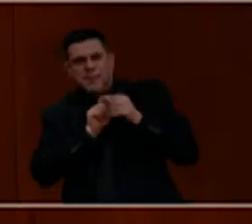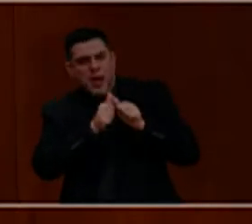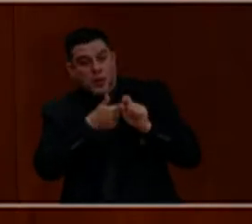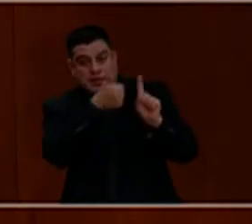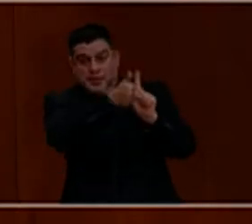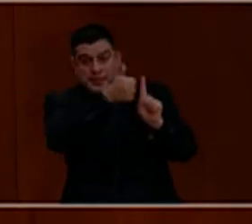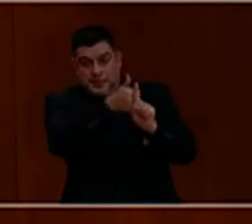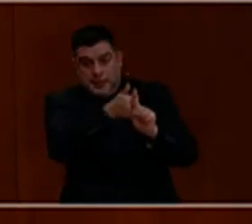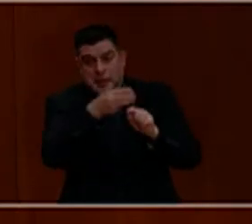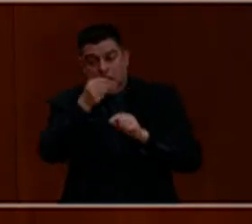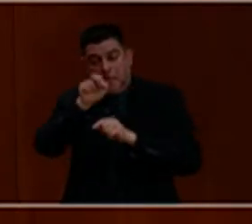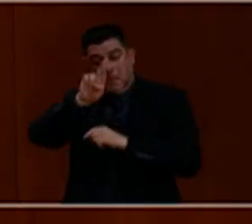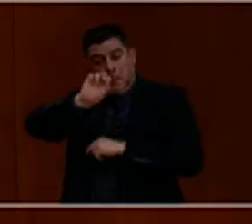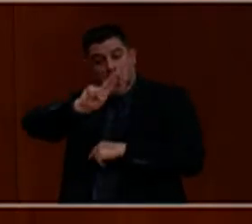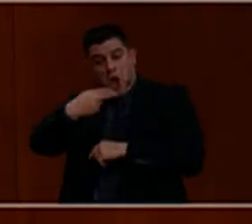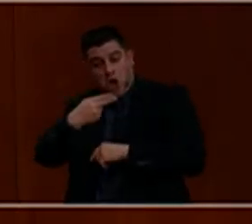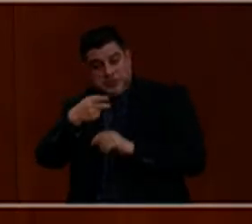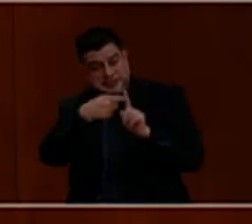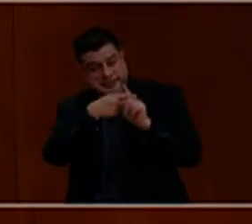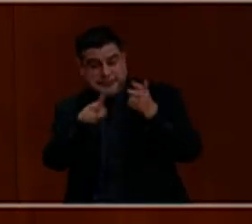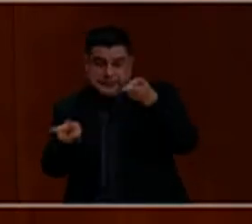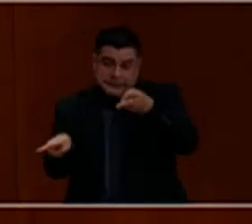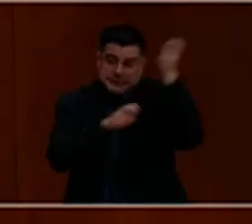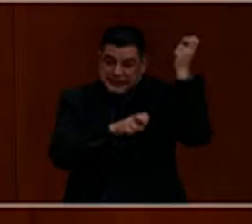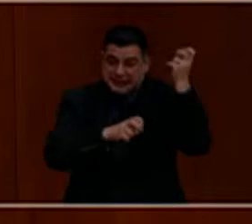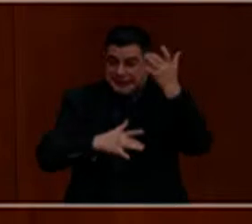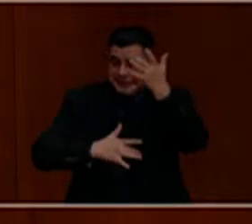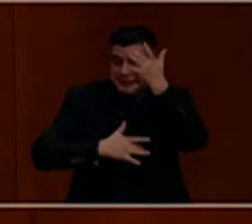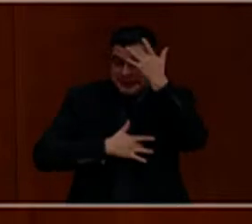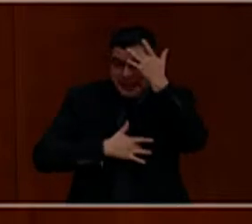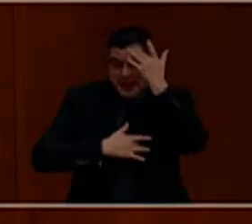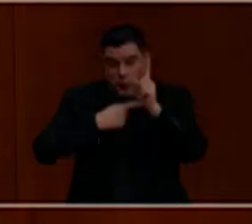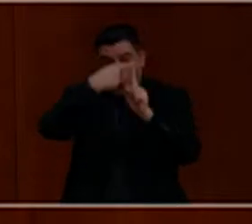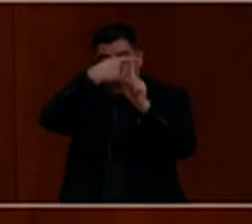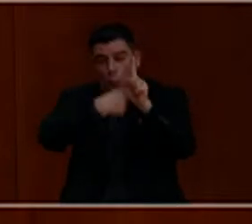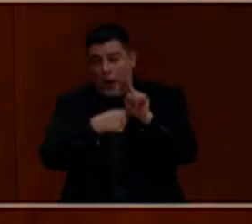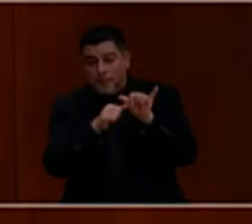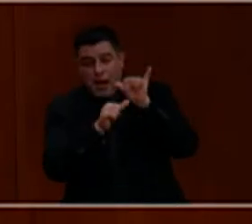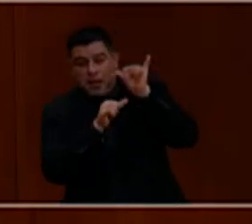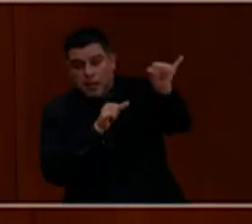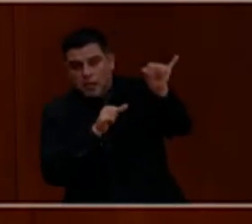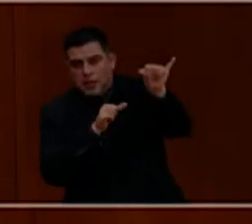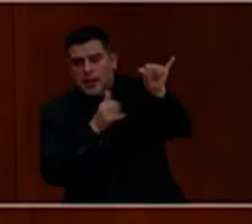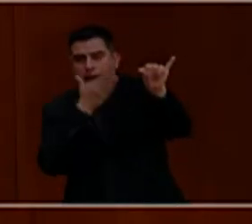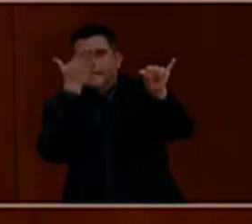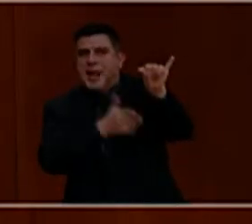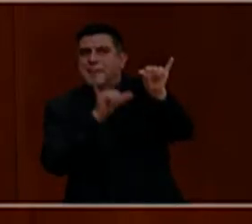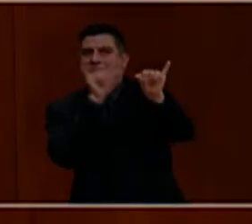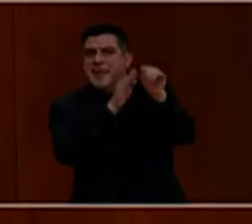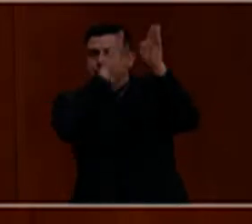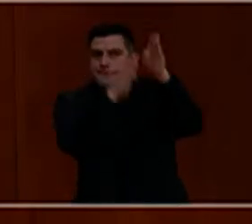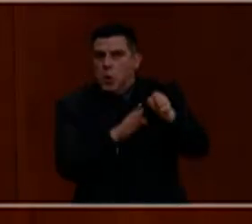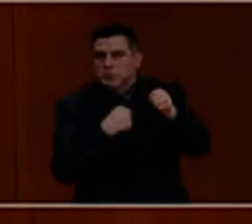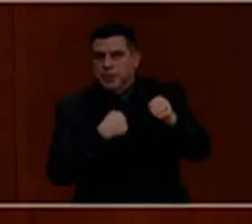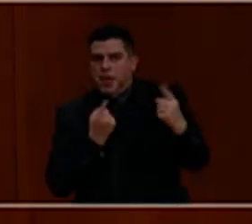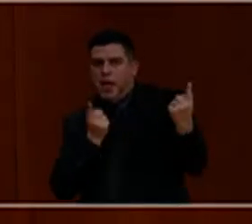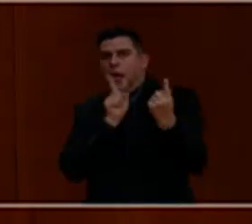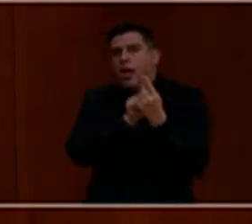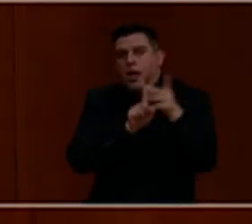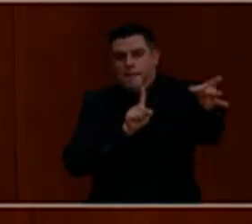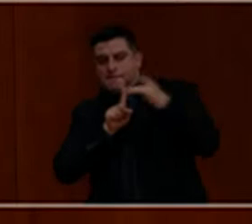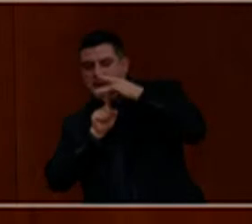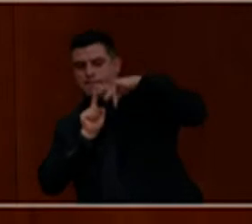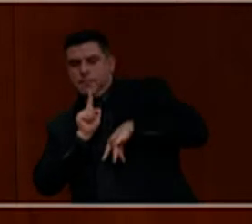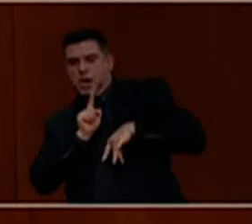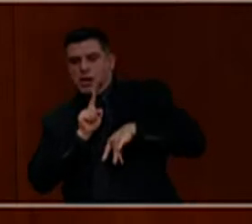with COVID. And so the suspicions are that that's where I came in contact, and it was literally over coffee at a